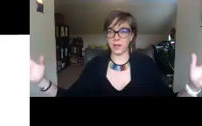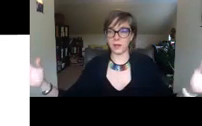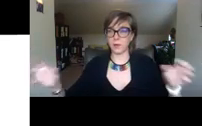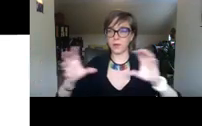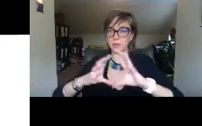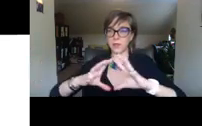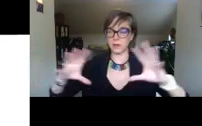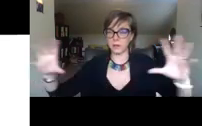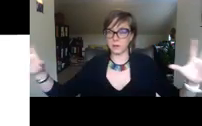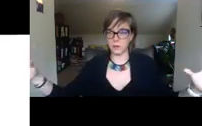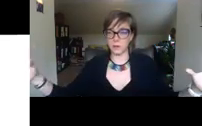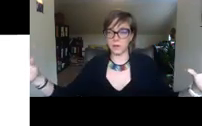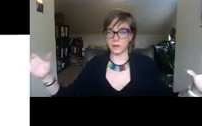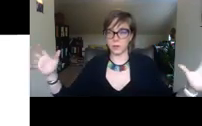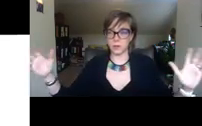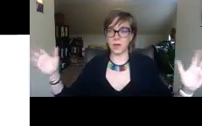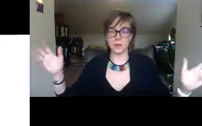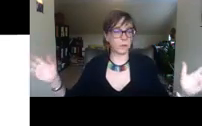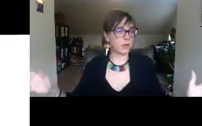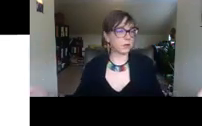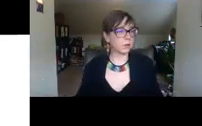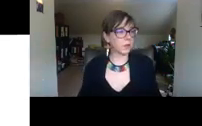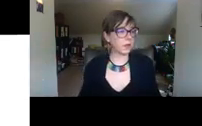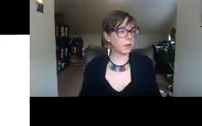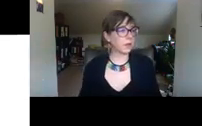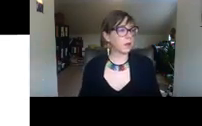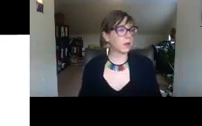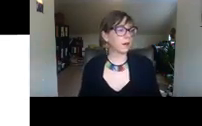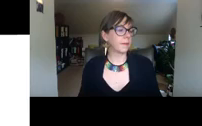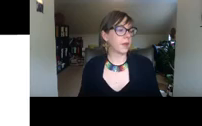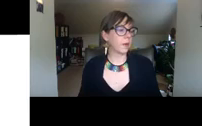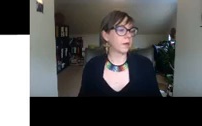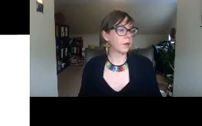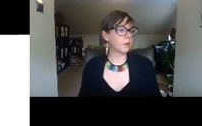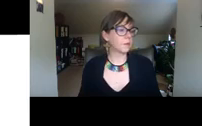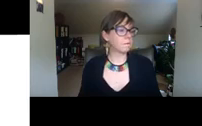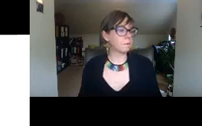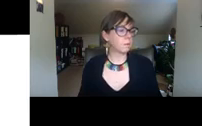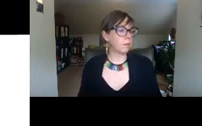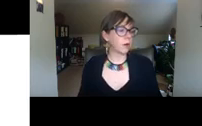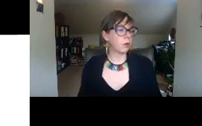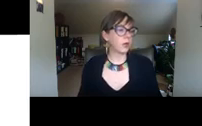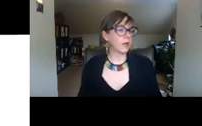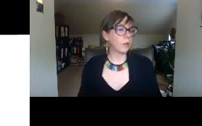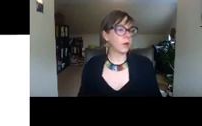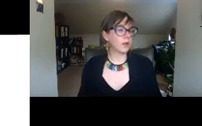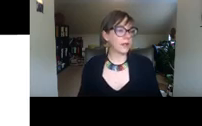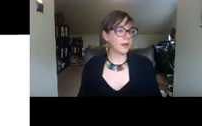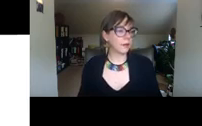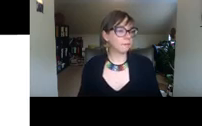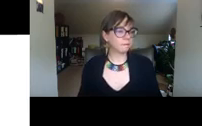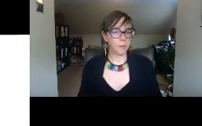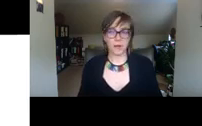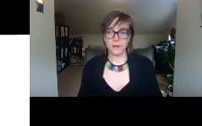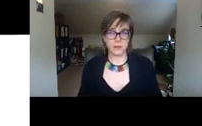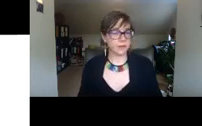5 categories, and the responses were divided somewhat equally among those. Looking in more